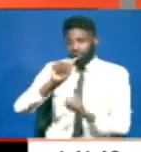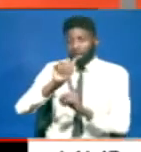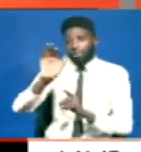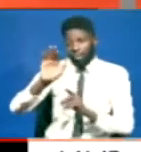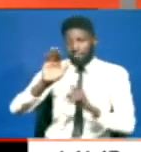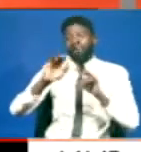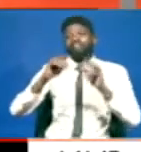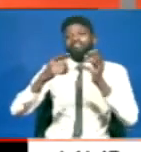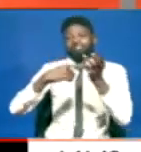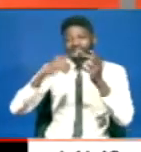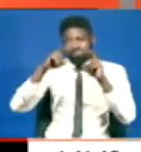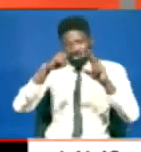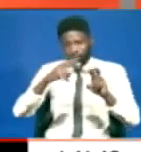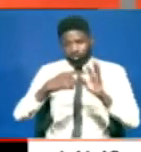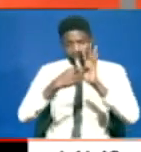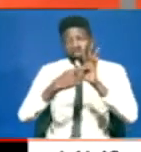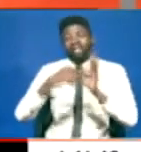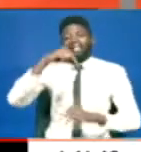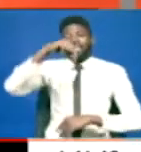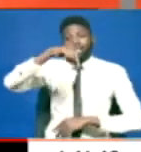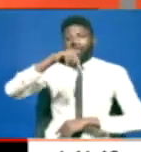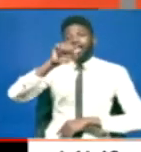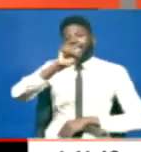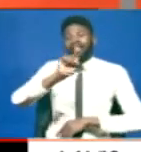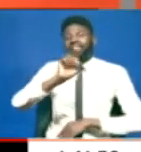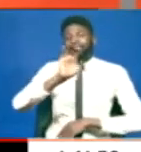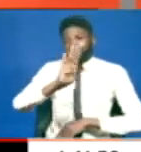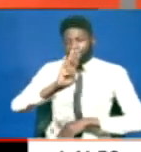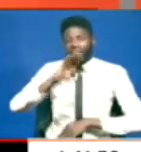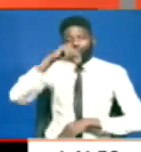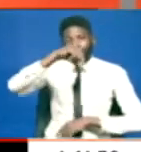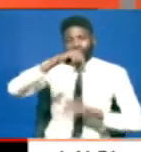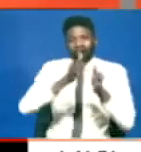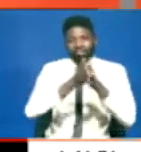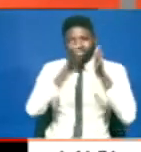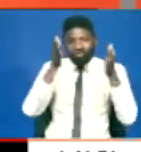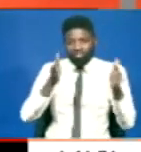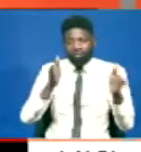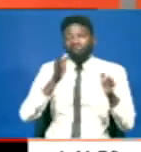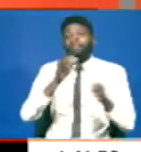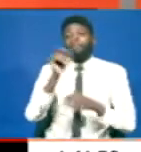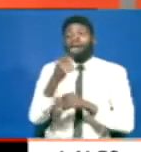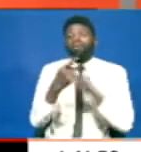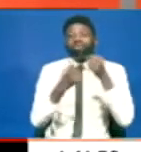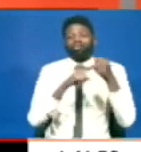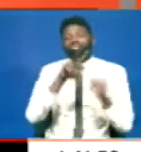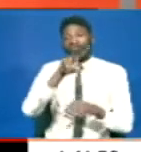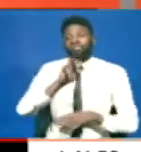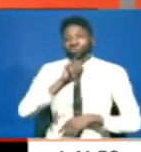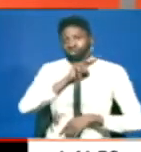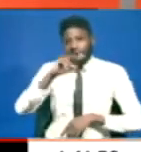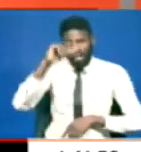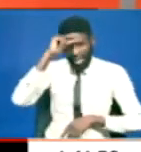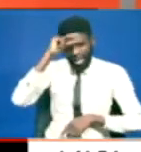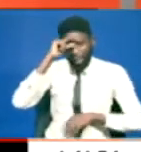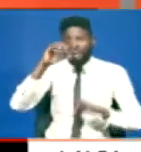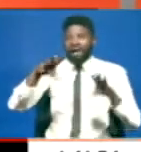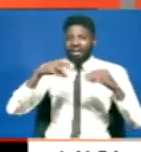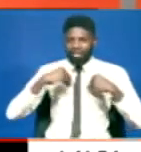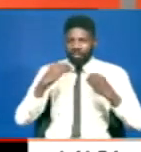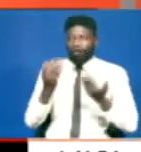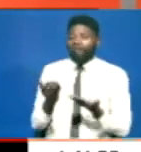bulletin, QSB, for the quarter ended June 2022, the government accepted offers for bonds